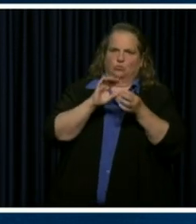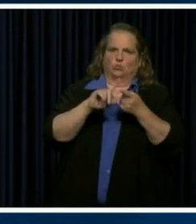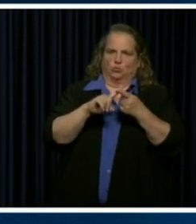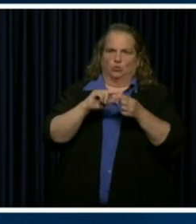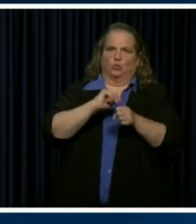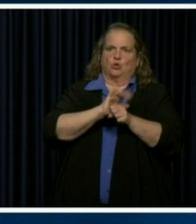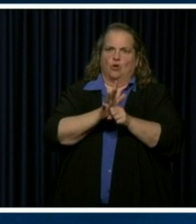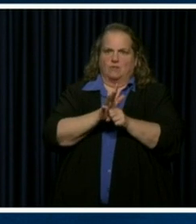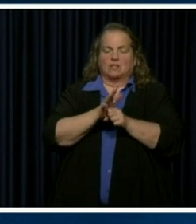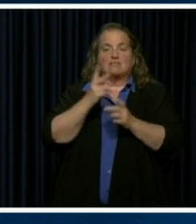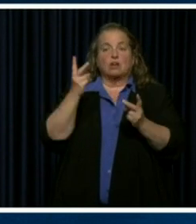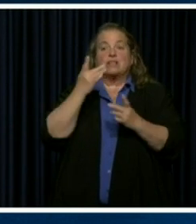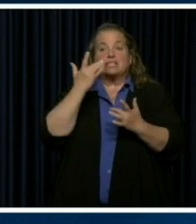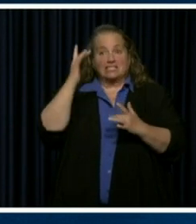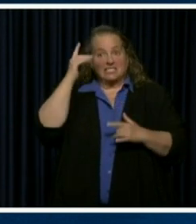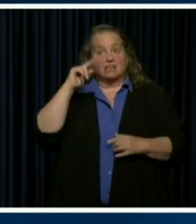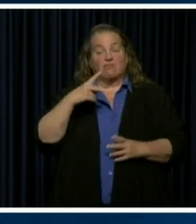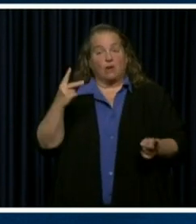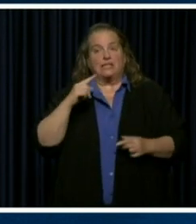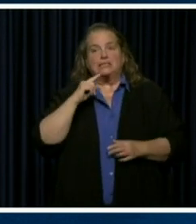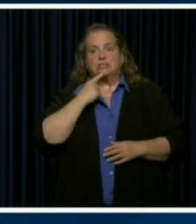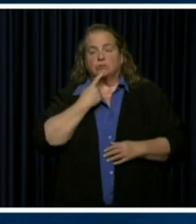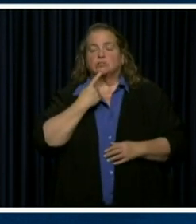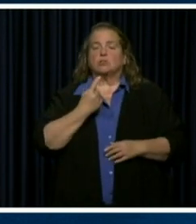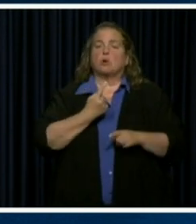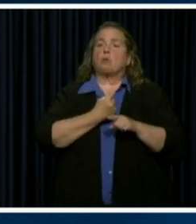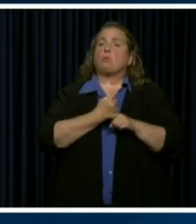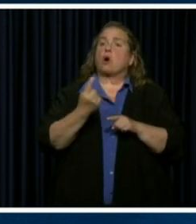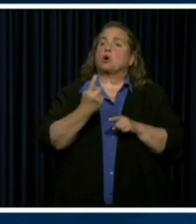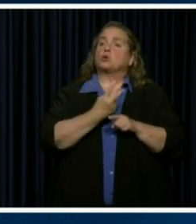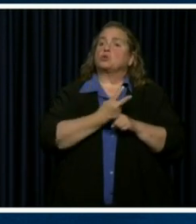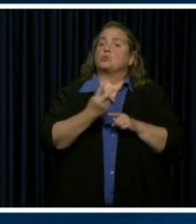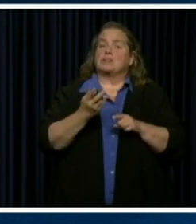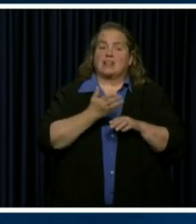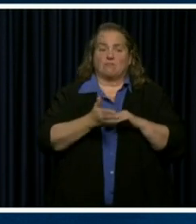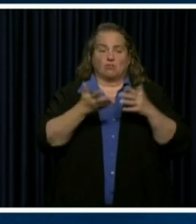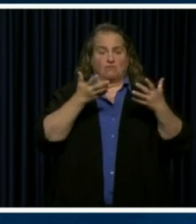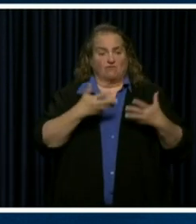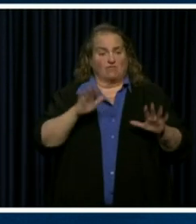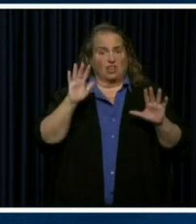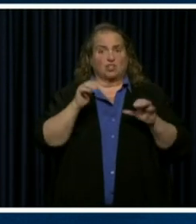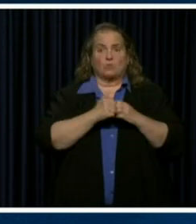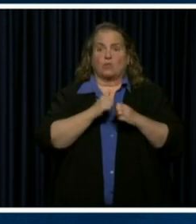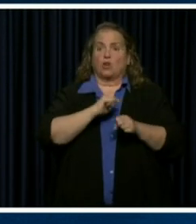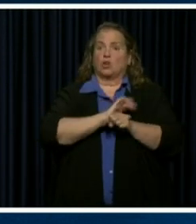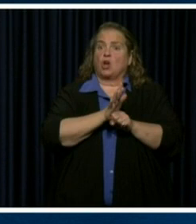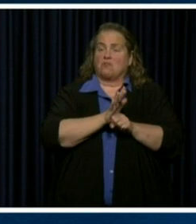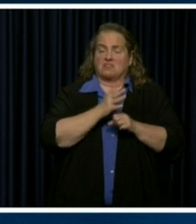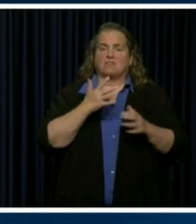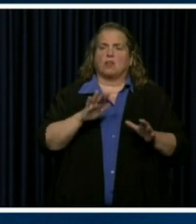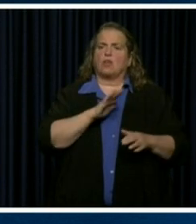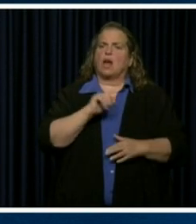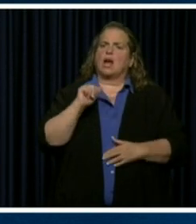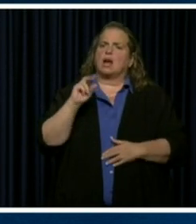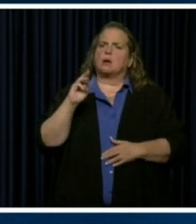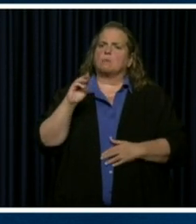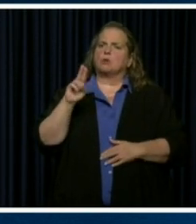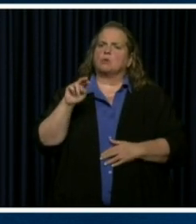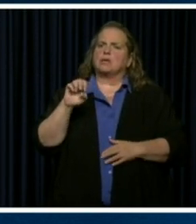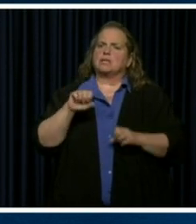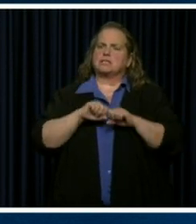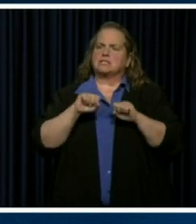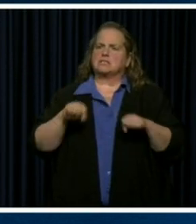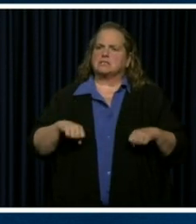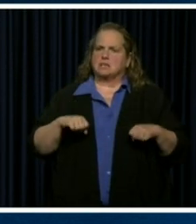where weeks after the child would have gotten over the initial infection, their immune system becomes